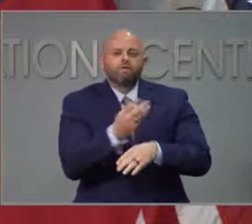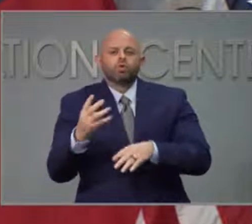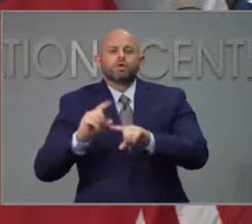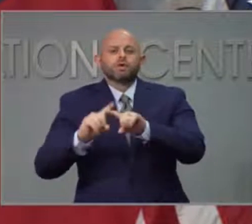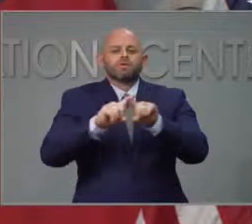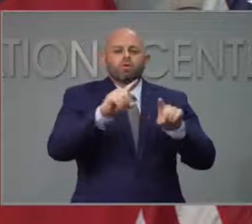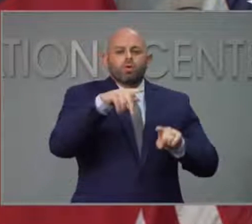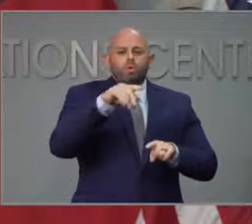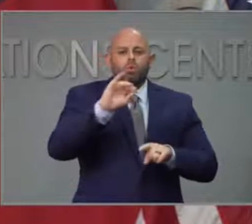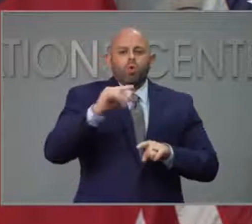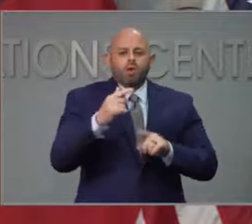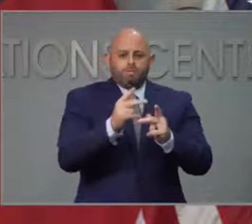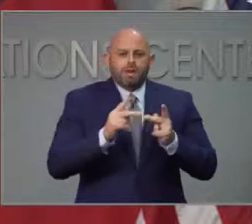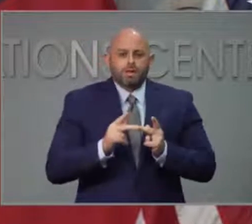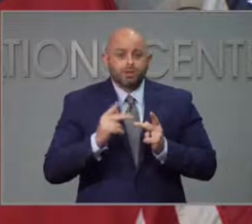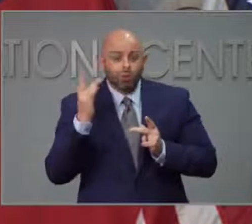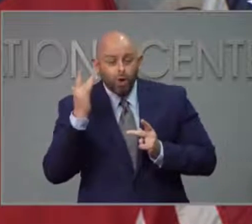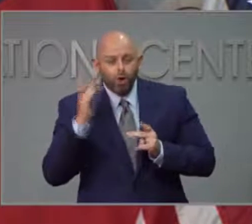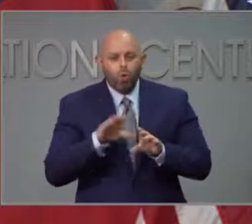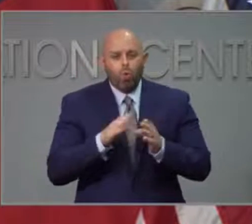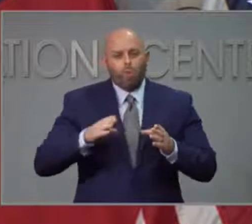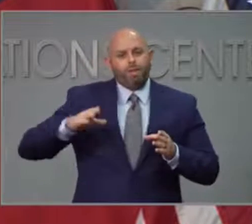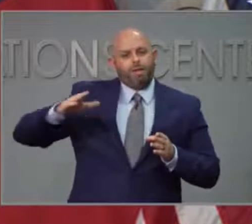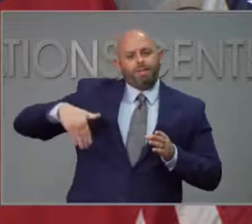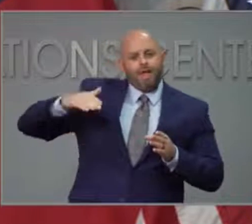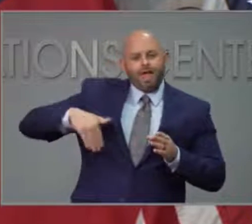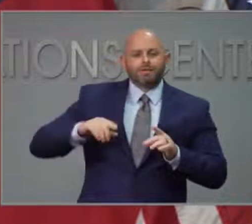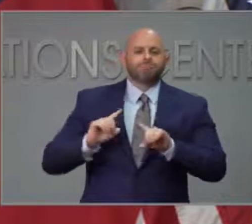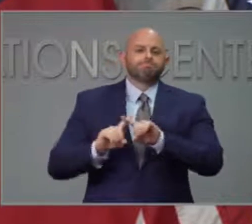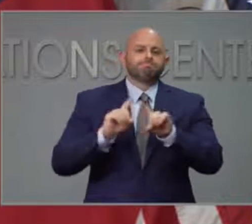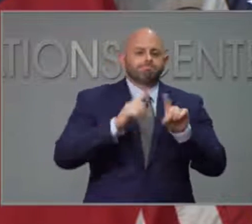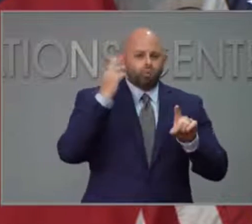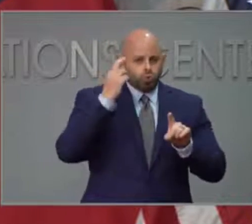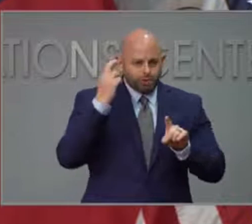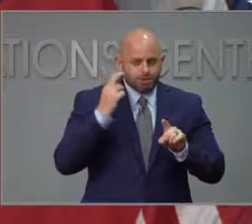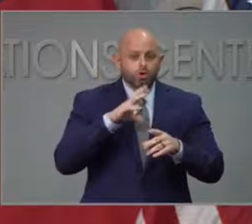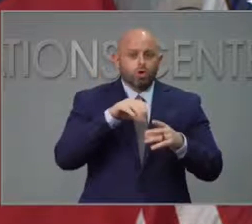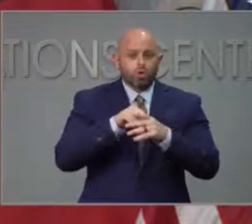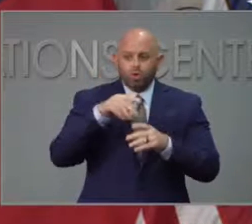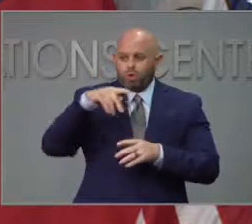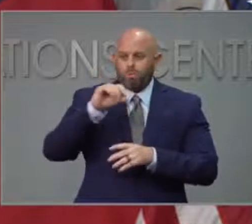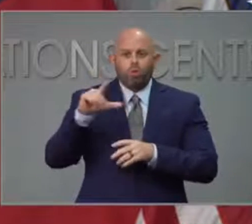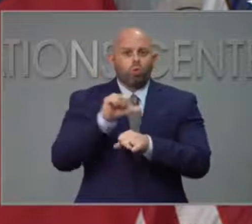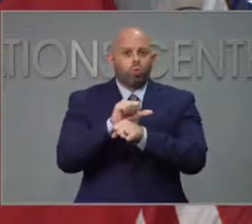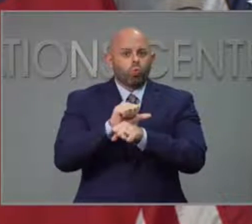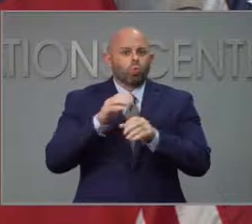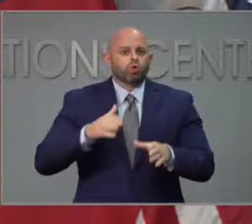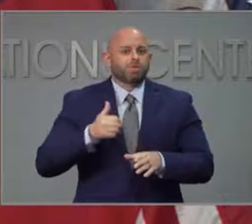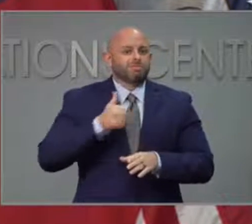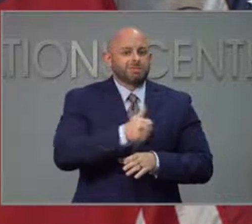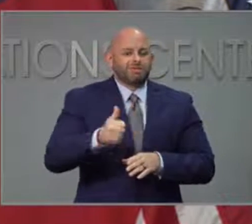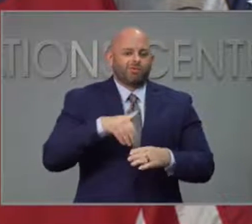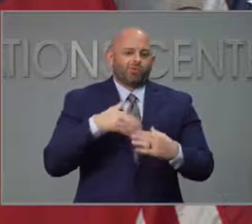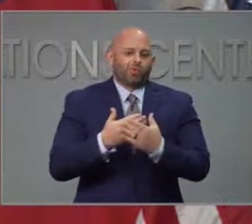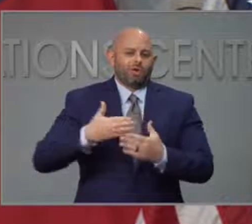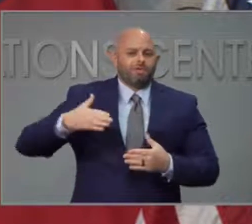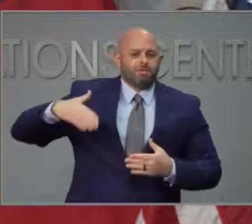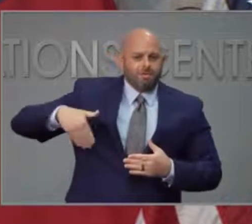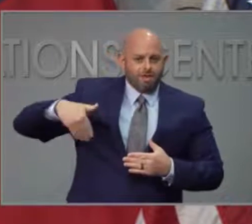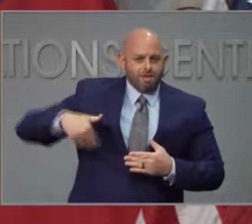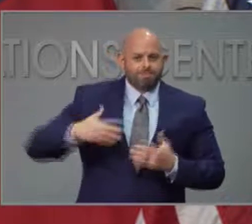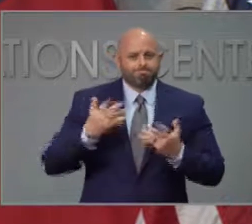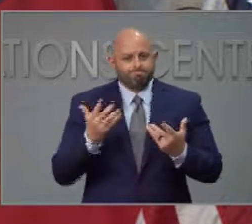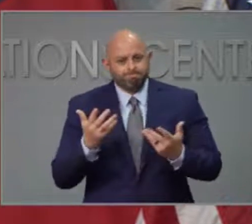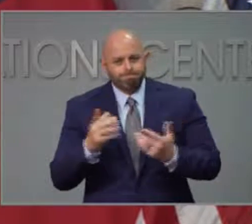opened late this morning for various reasons, including poll workers who arrived late. Details about this